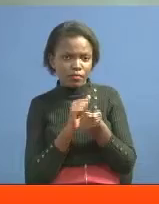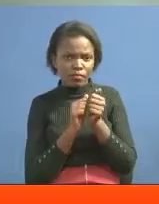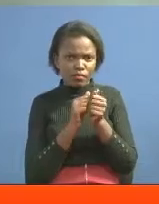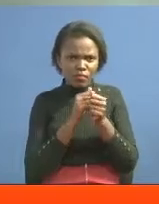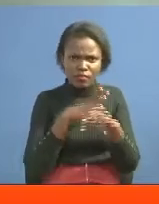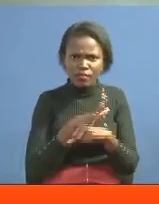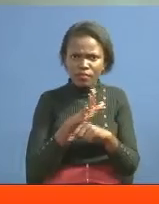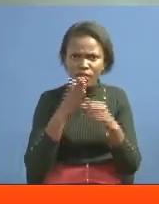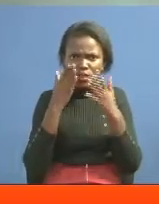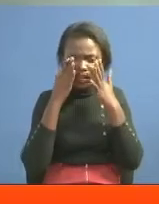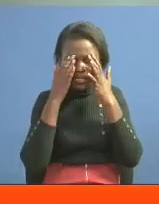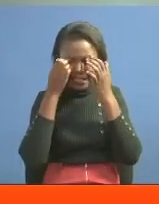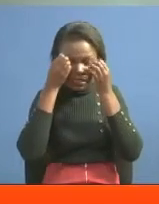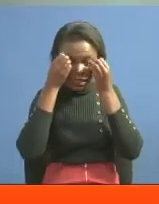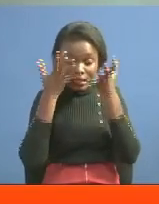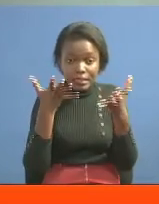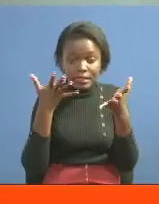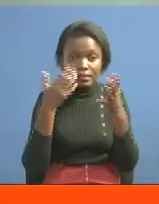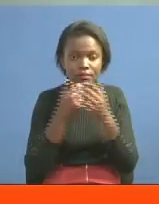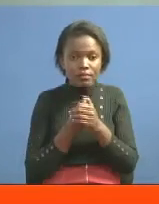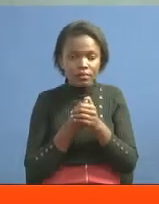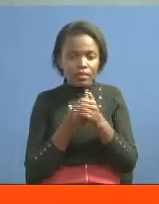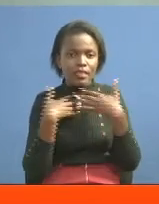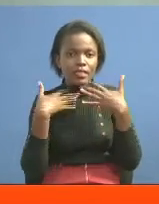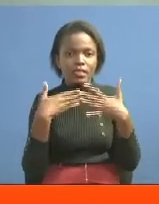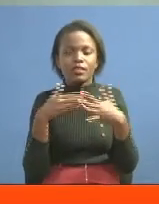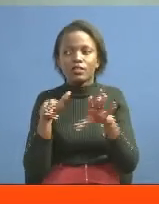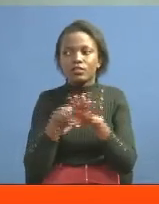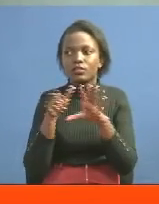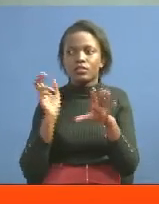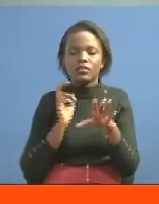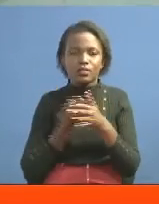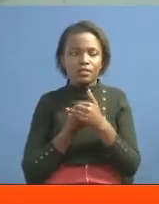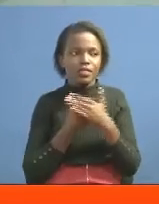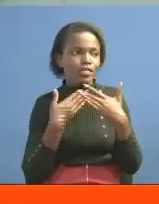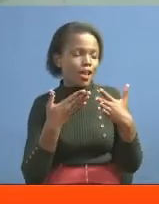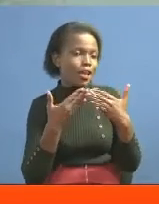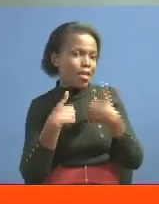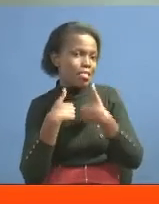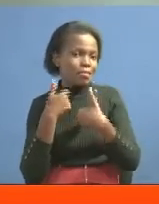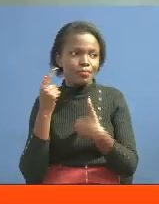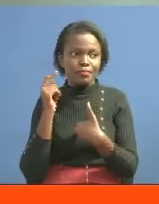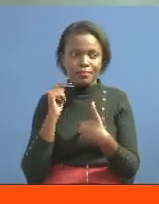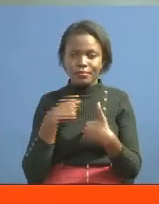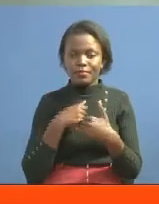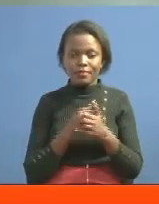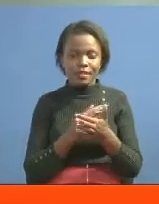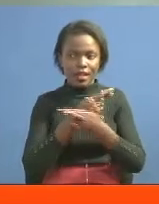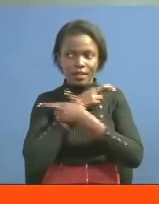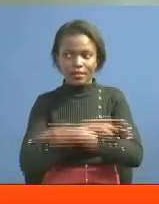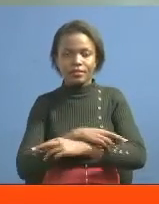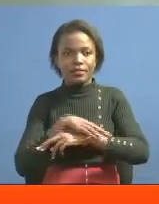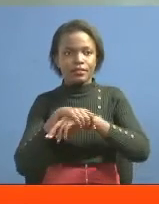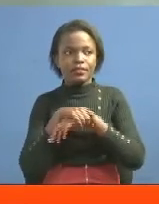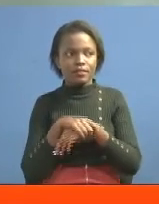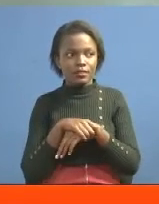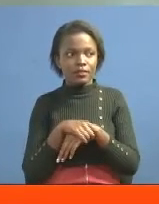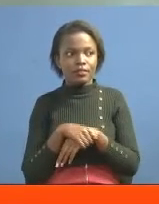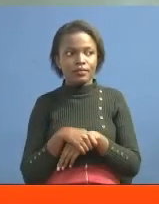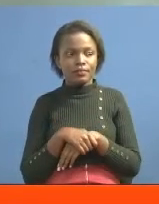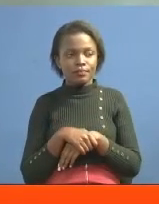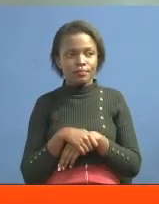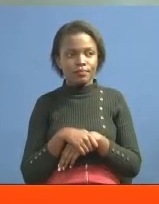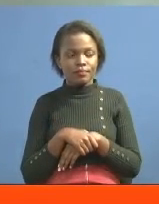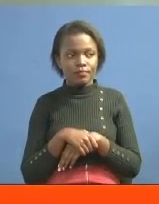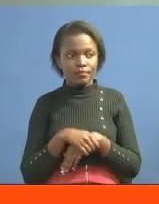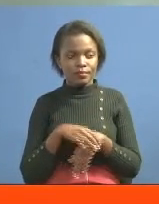to seeing what has really been happening. Yeah. Thank you so much for joining us tonight. Thank you for having me. All right. Thank you. Now, we take a short break right on KUTV Primetime News.